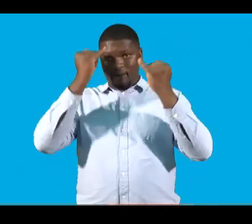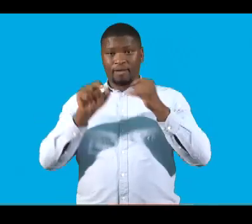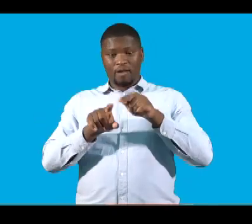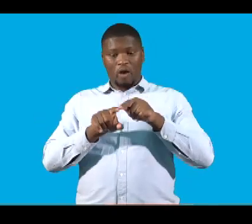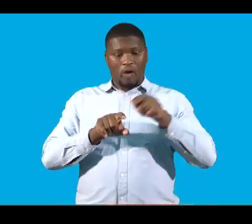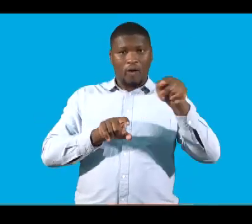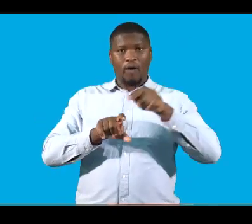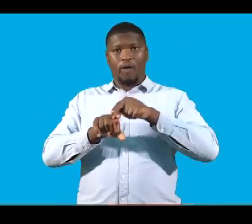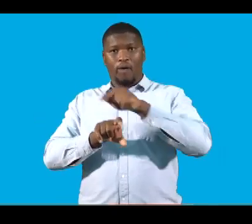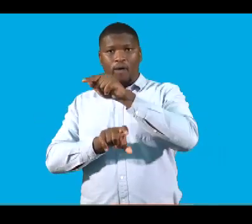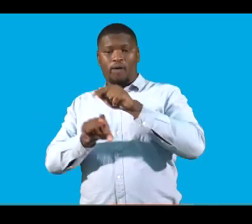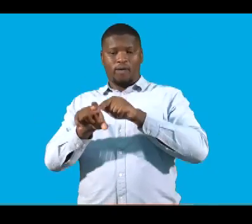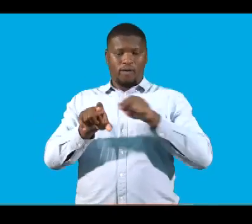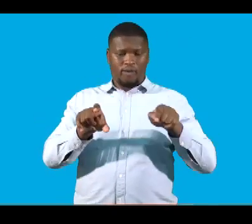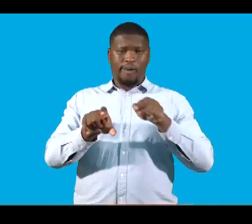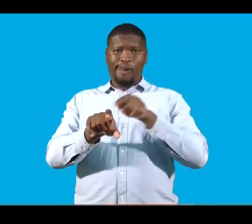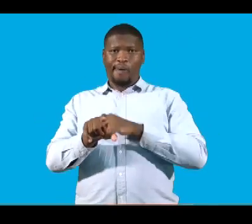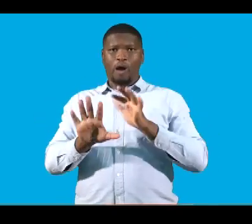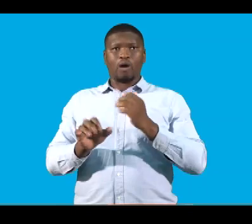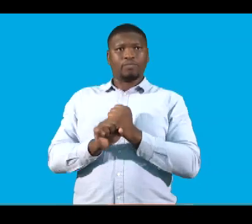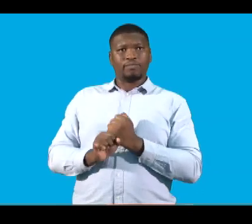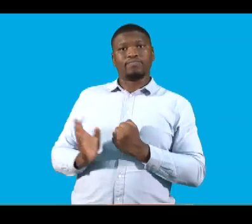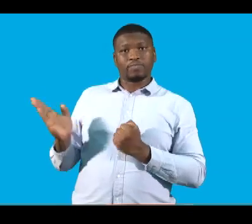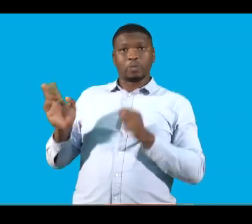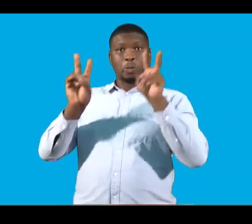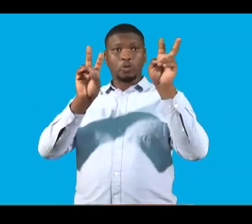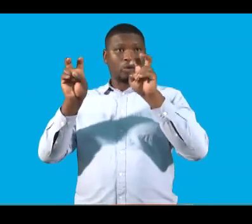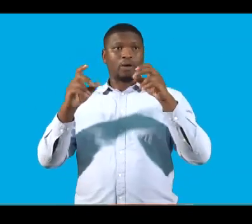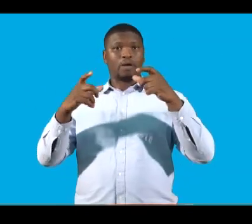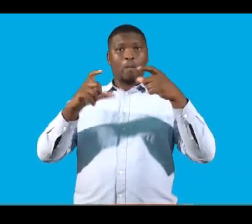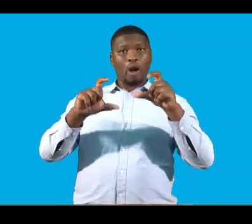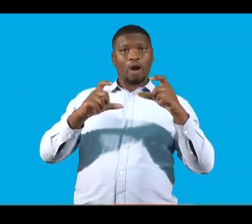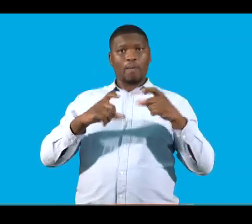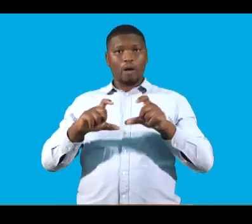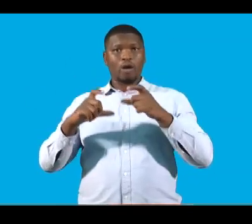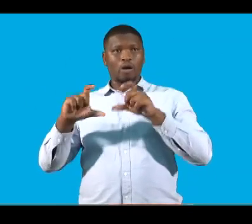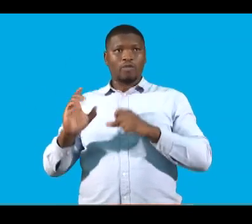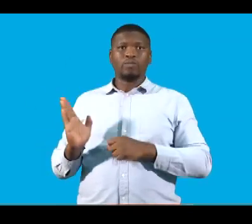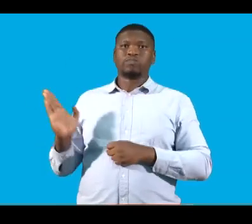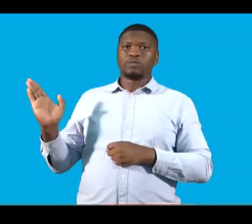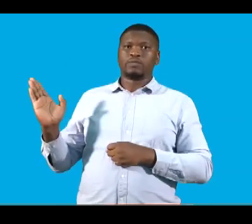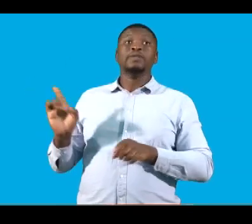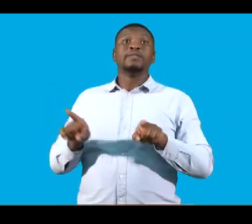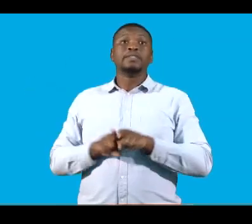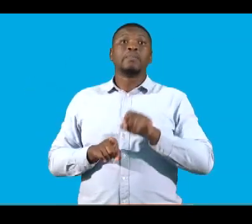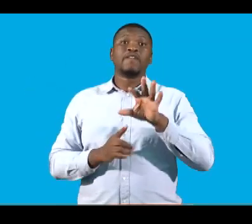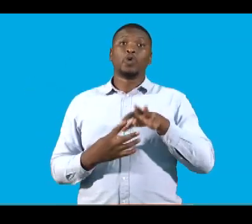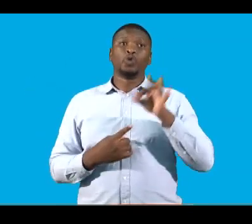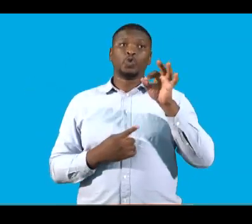plan it. You have your topic, your introduction, your first paragraph, your second, your third, and then your conclusion. And then you will do the